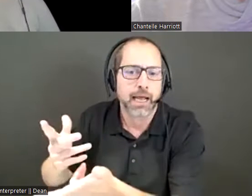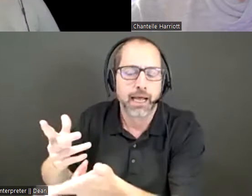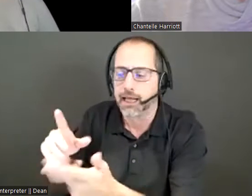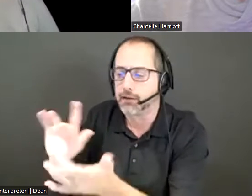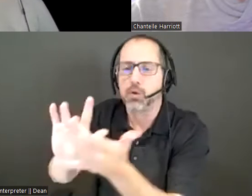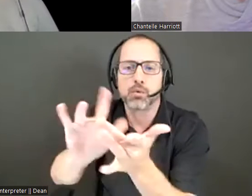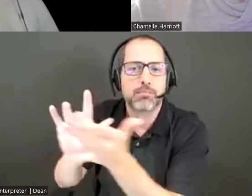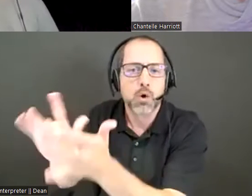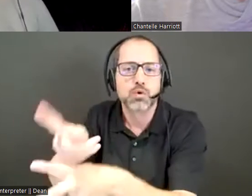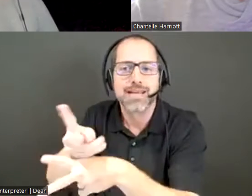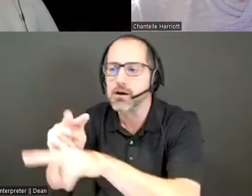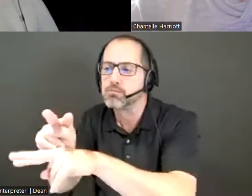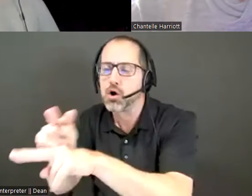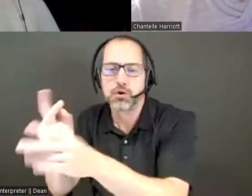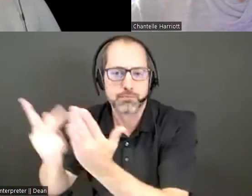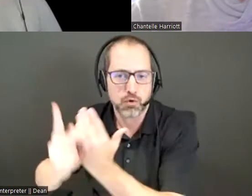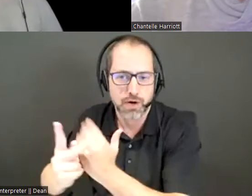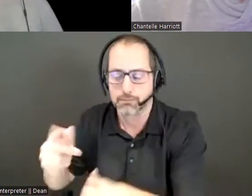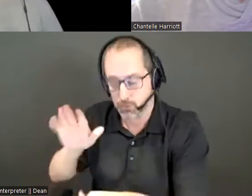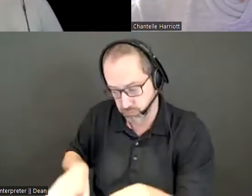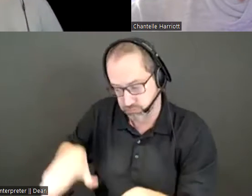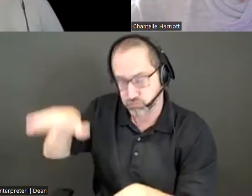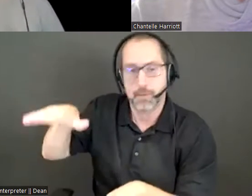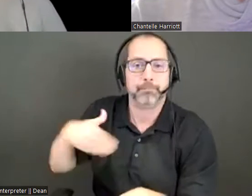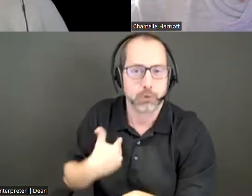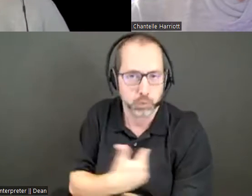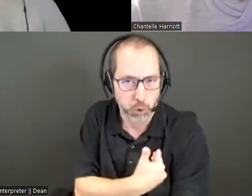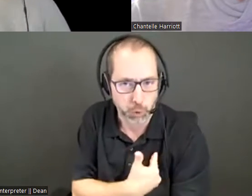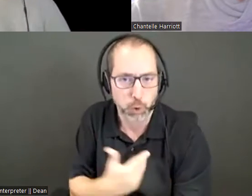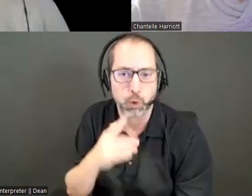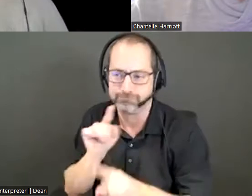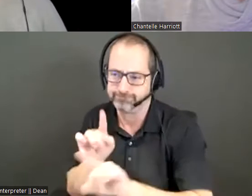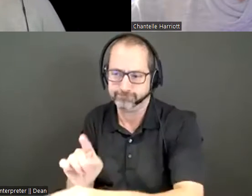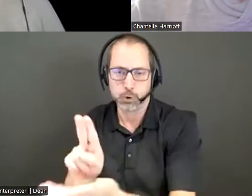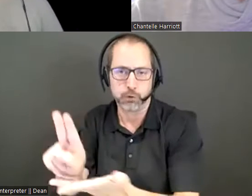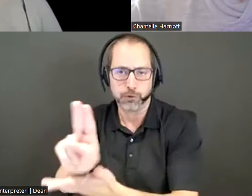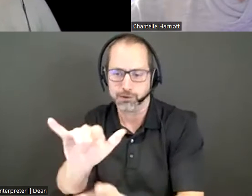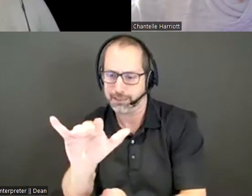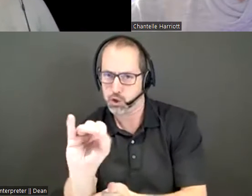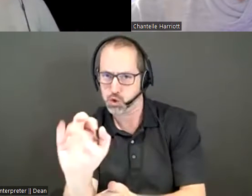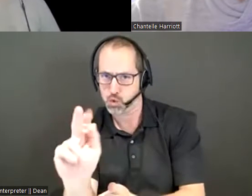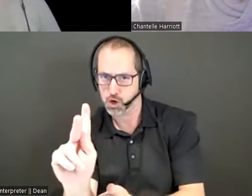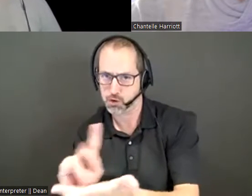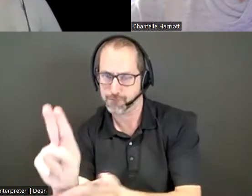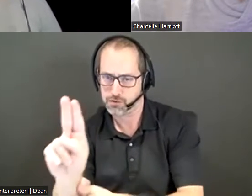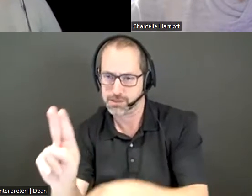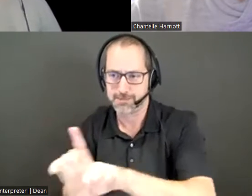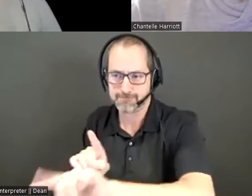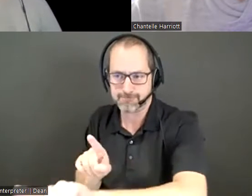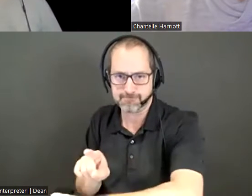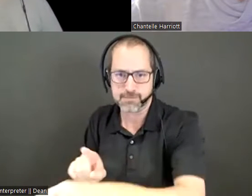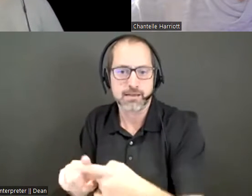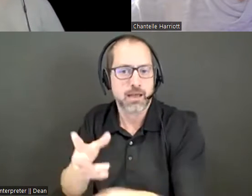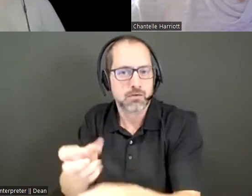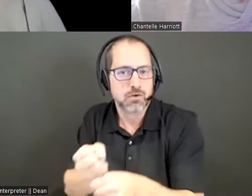program. So born and raised in Toronto as well. She attended York University and got a honors